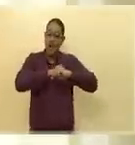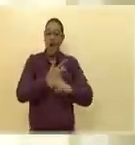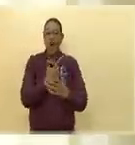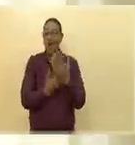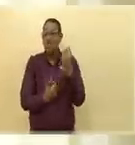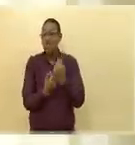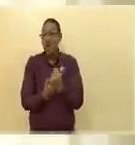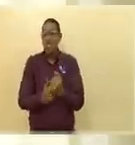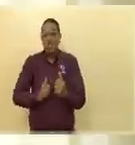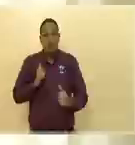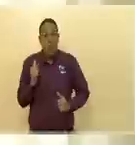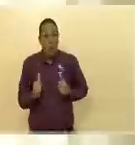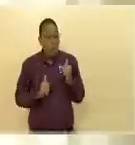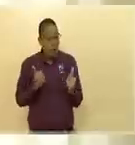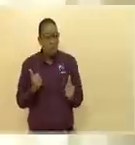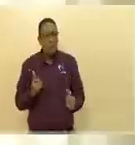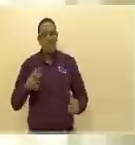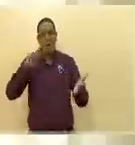trusted, robust,